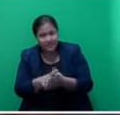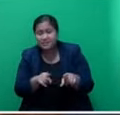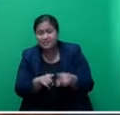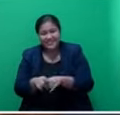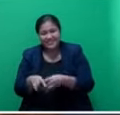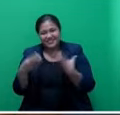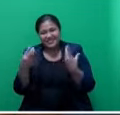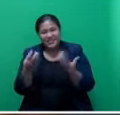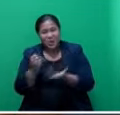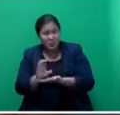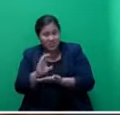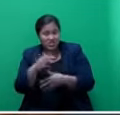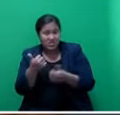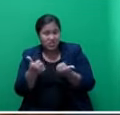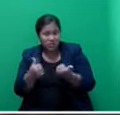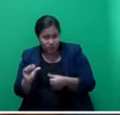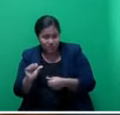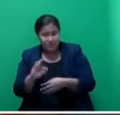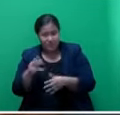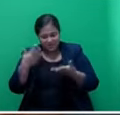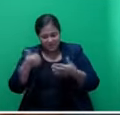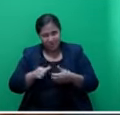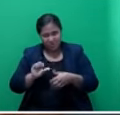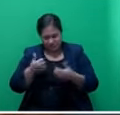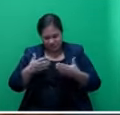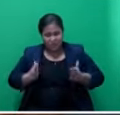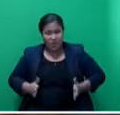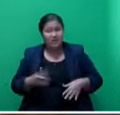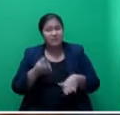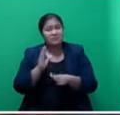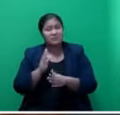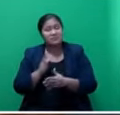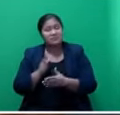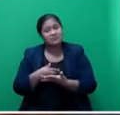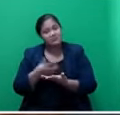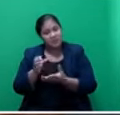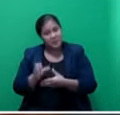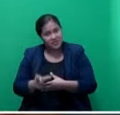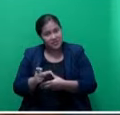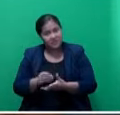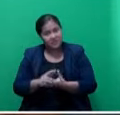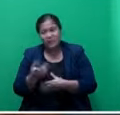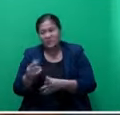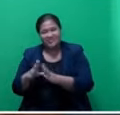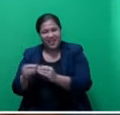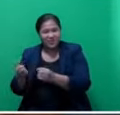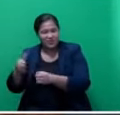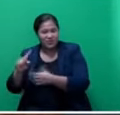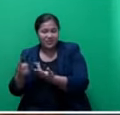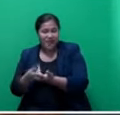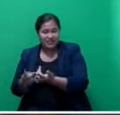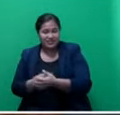or display of the body of the person providing the service for the sexual gratification of others. Now, the Honourable